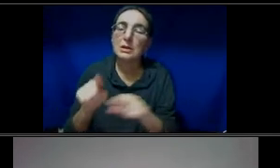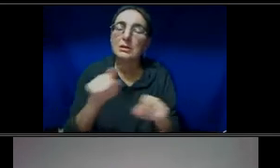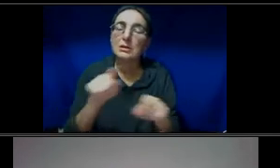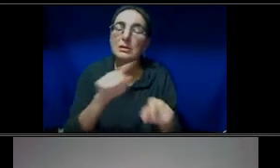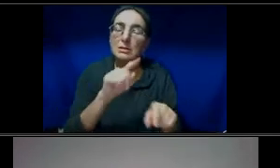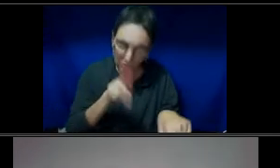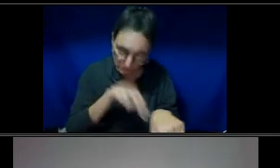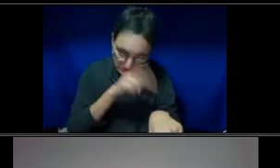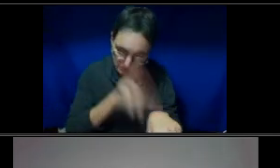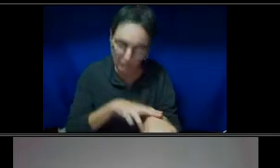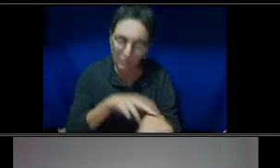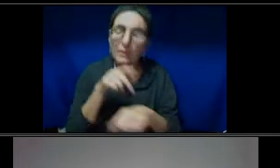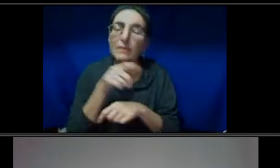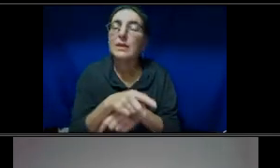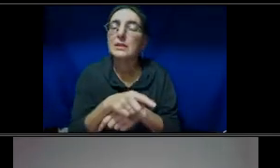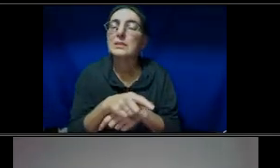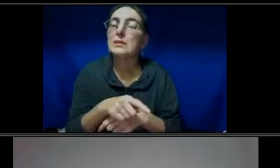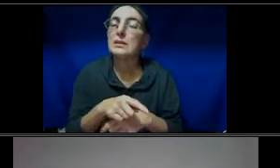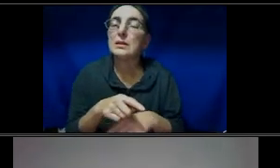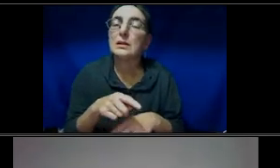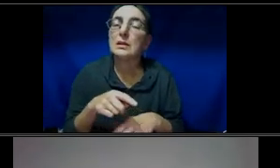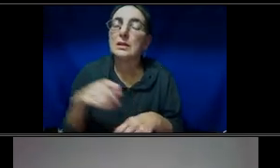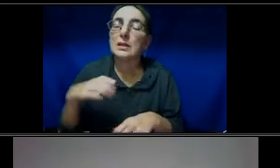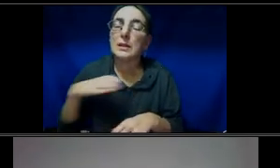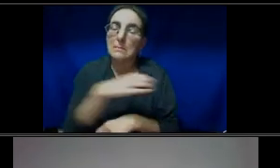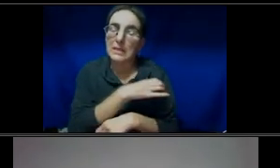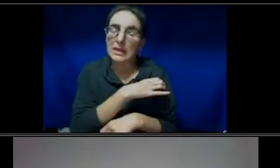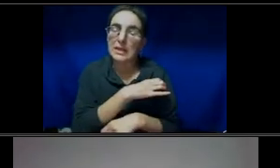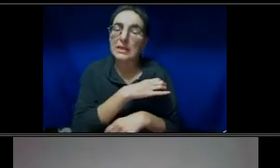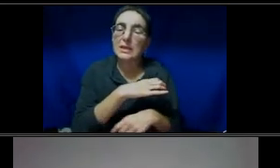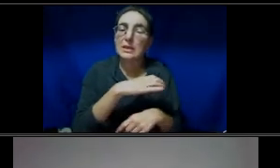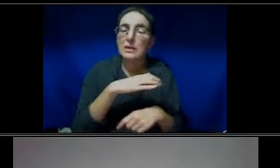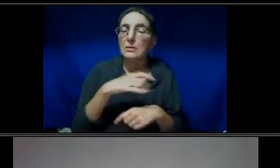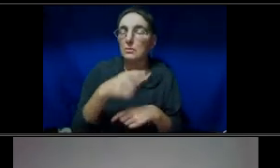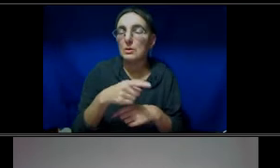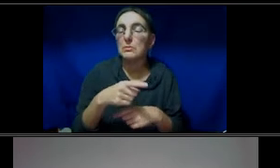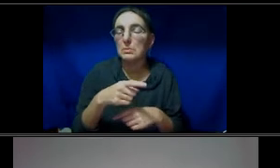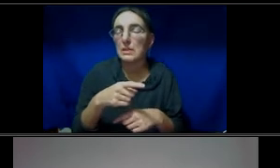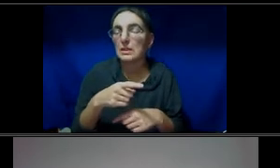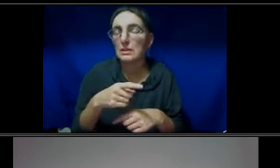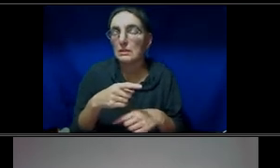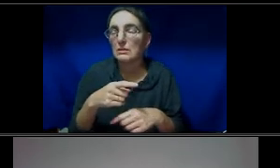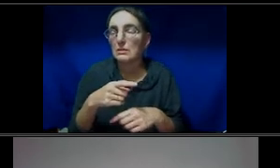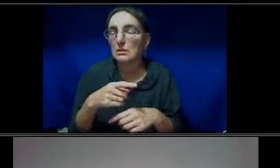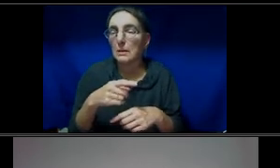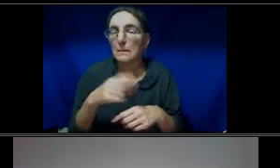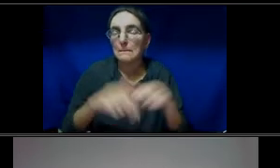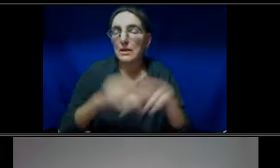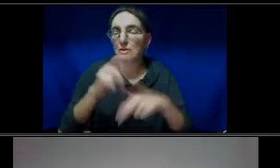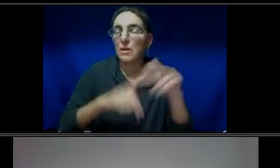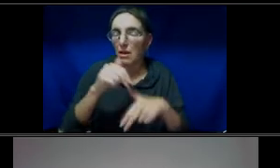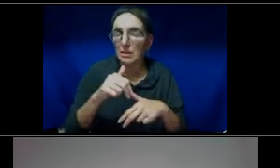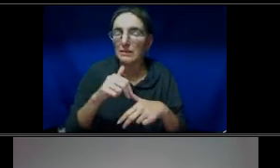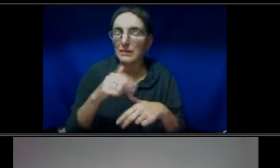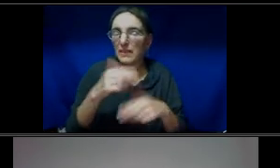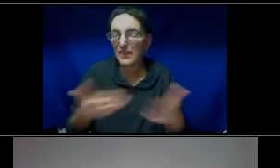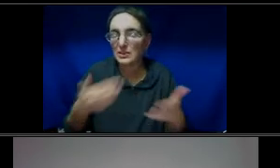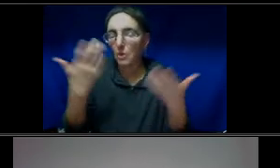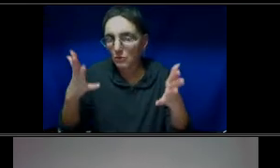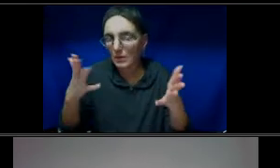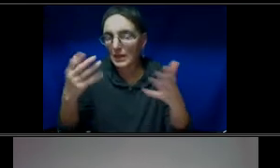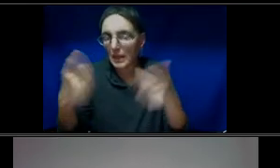Committee will be built off of some of the existing equity efforts that are already occurring, such as this roundtable that you're all participating in, as well